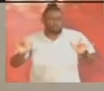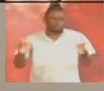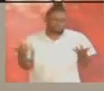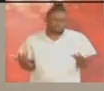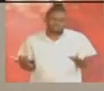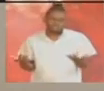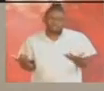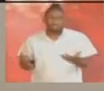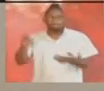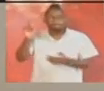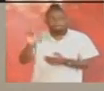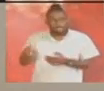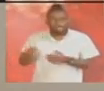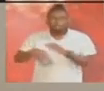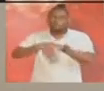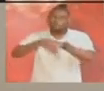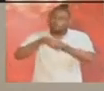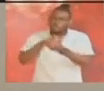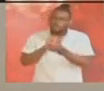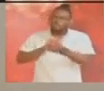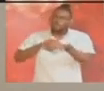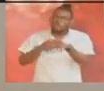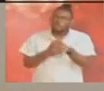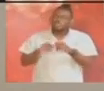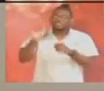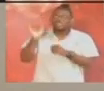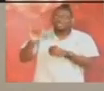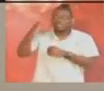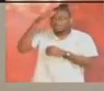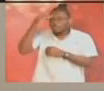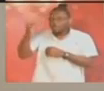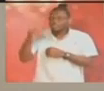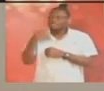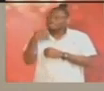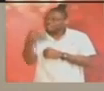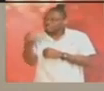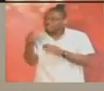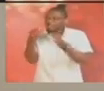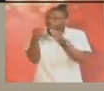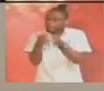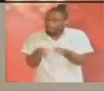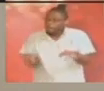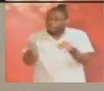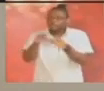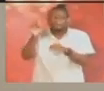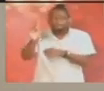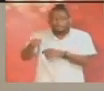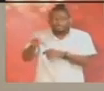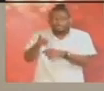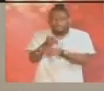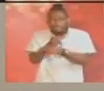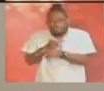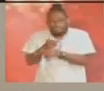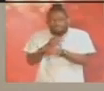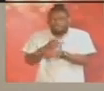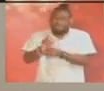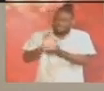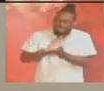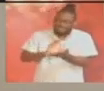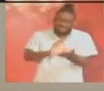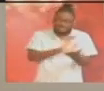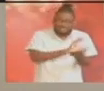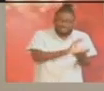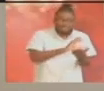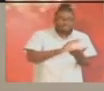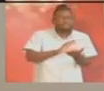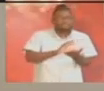reasons why we emphasize this cleanliness is not to allow and